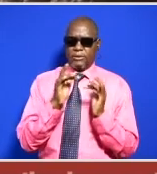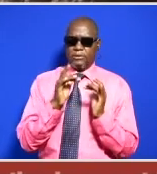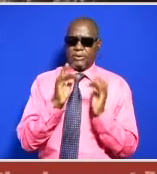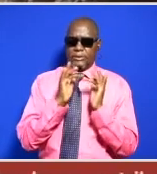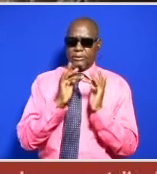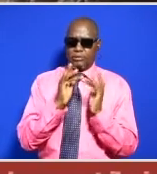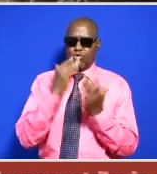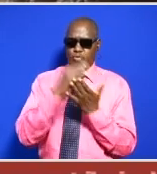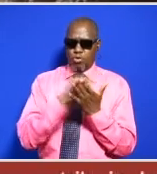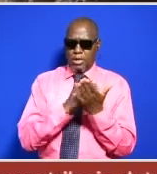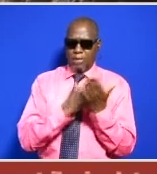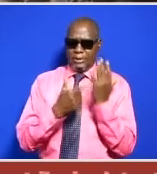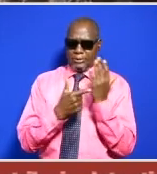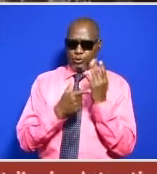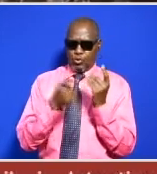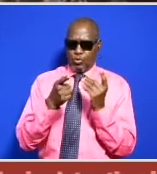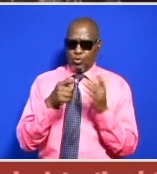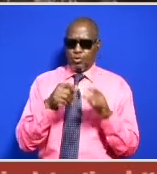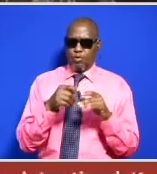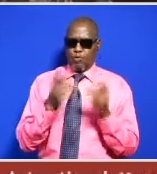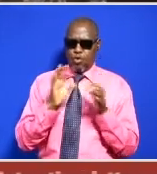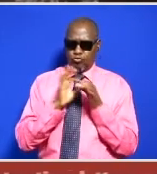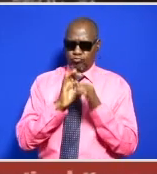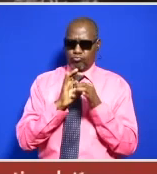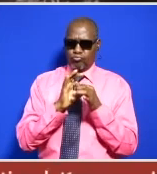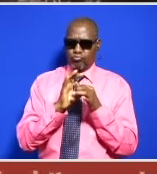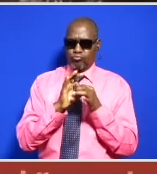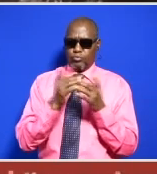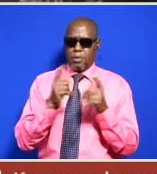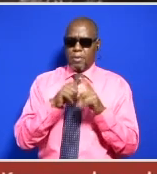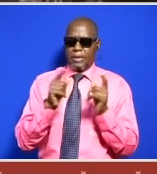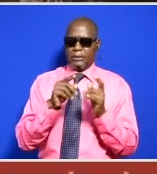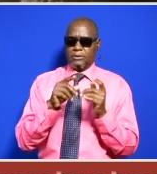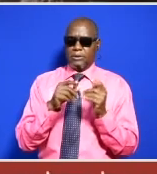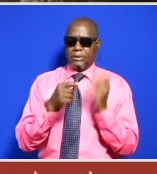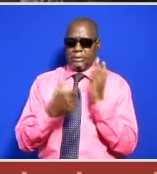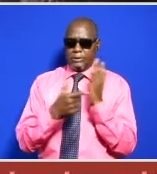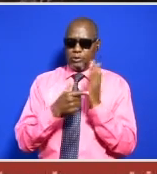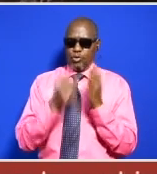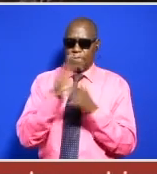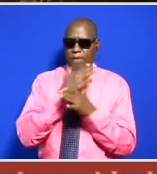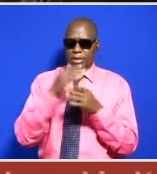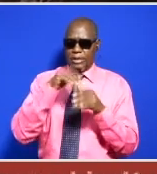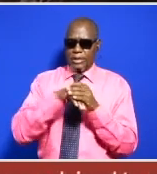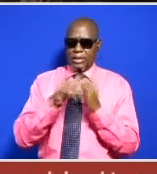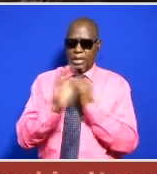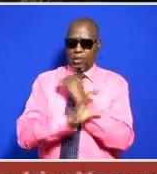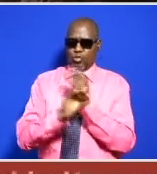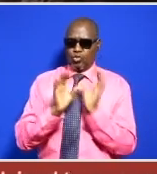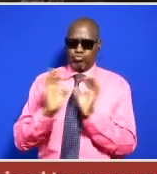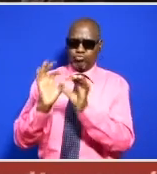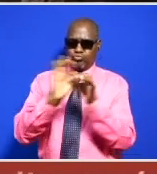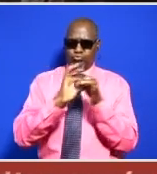not just for connectivity, but to help us bridge the digital divide in the country. We understand that